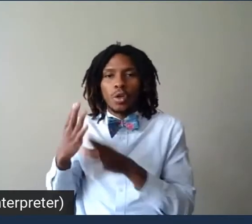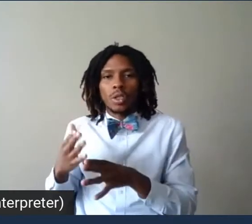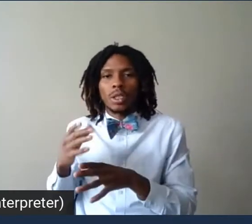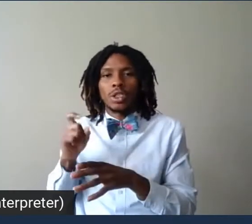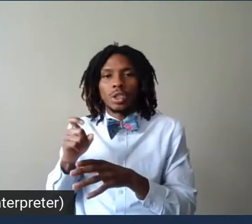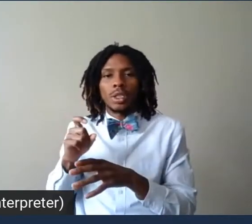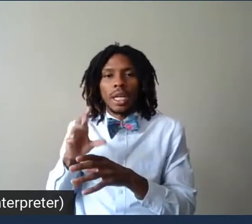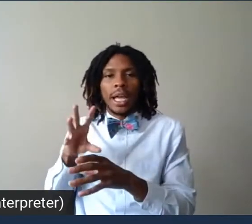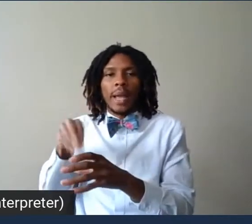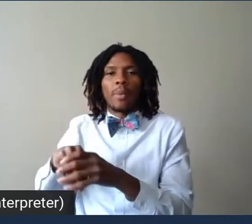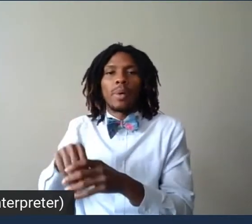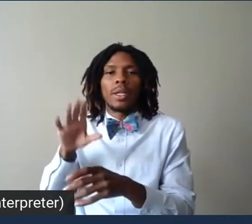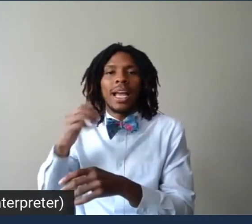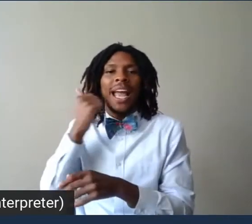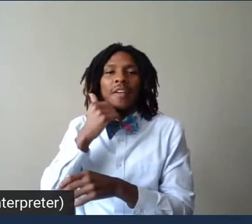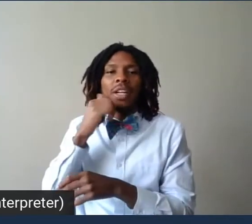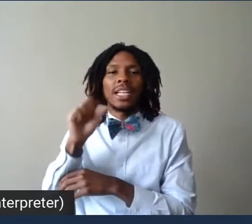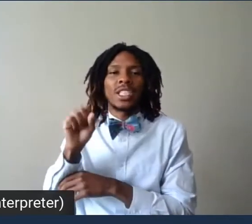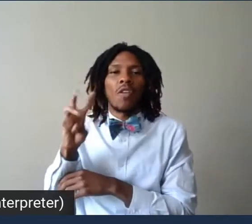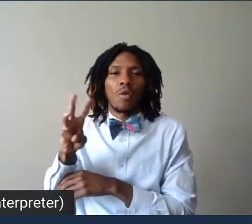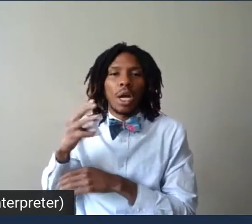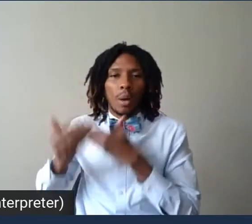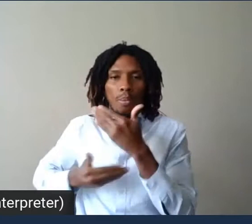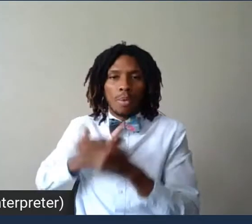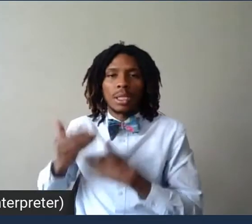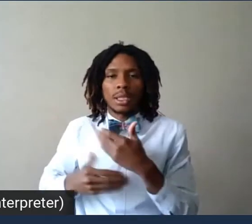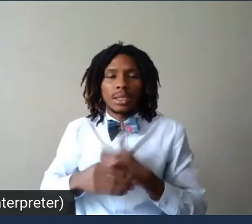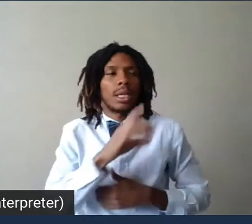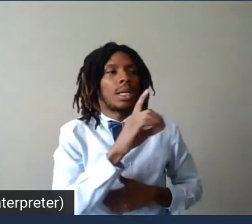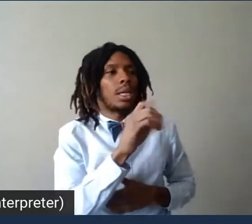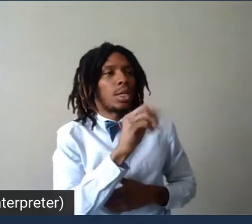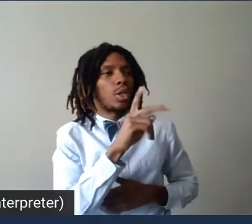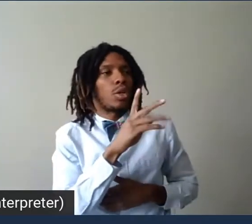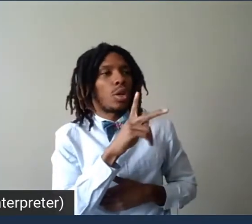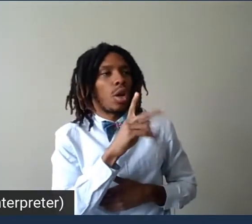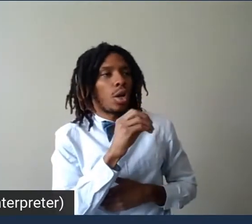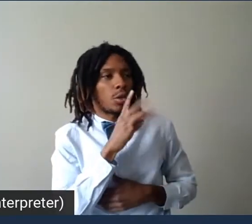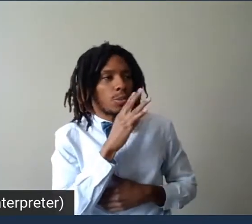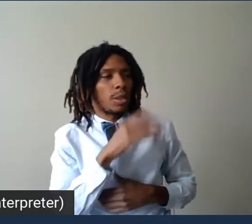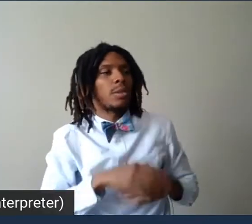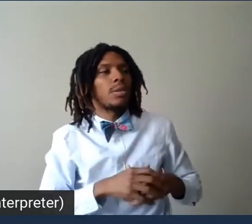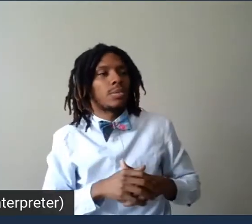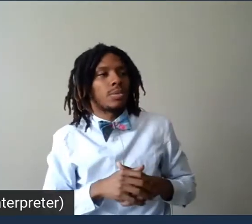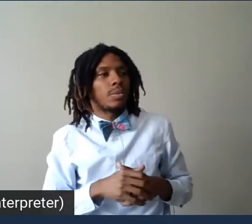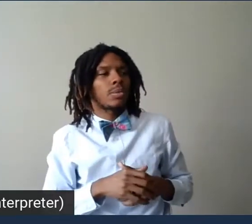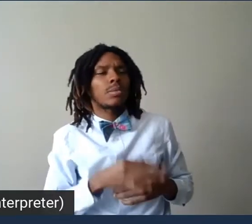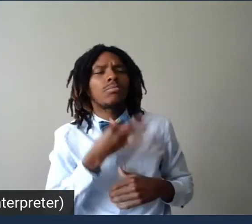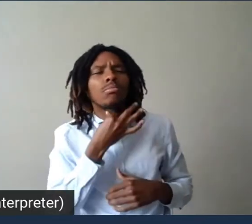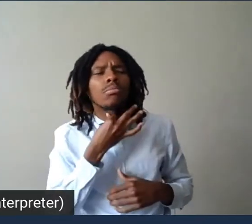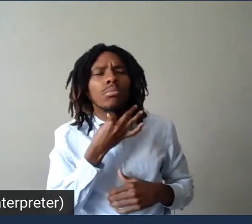their everyday software processes. Yeah, and what does